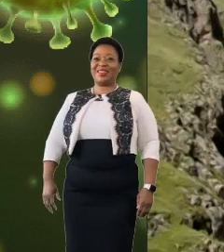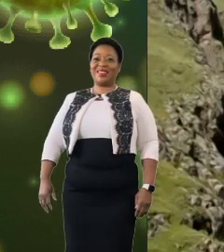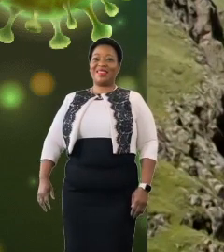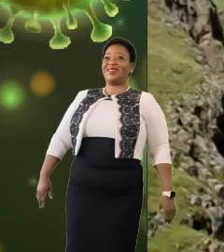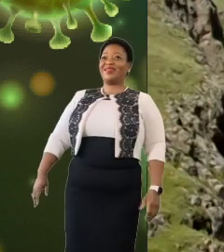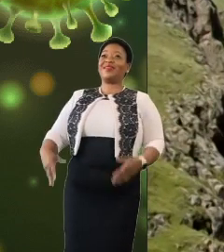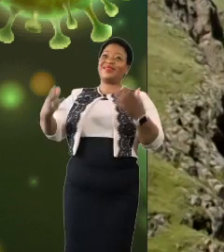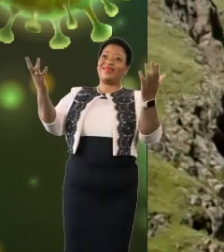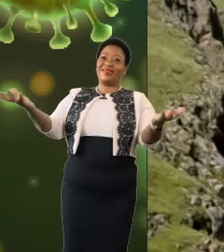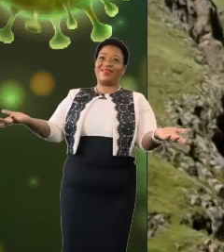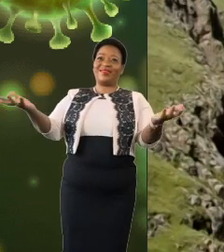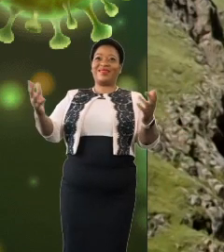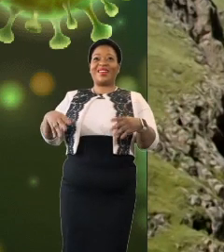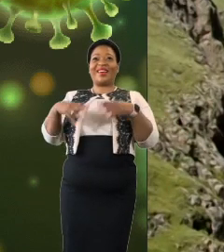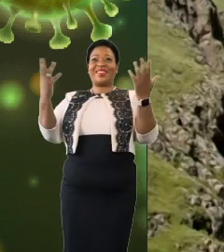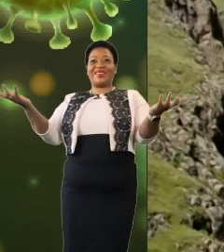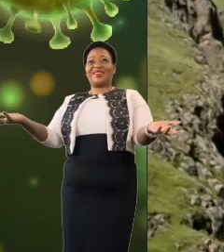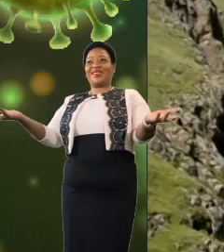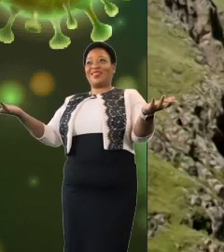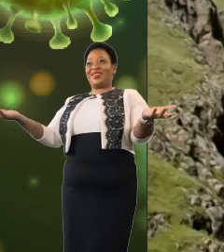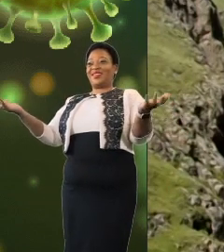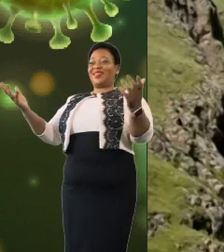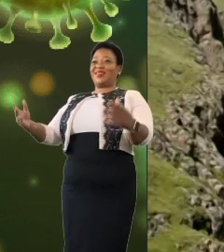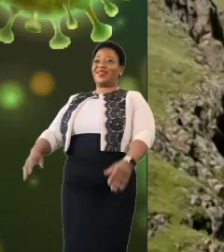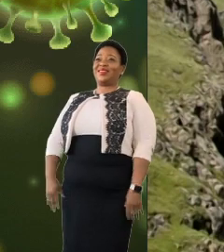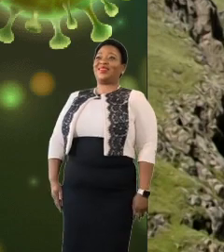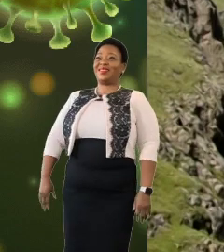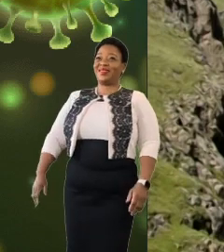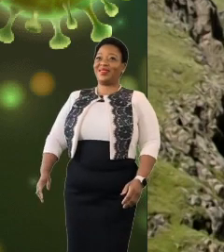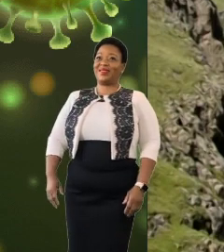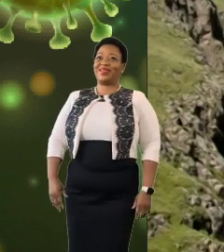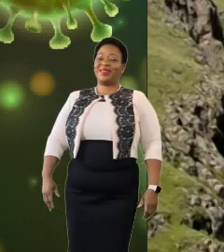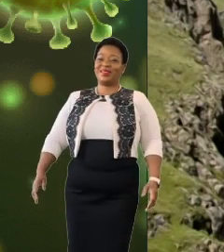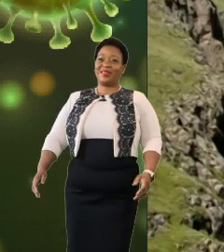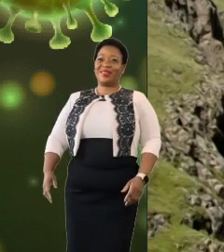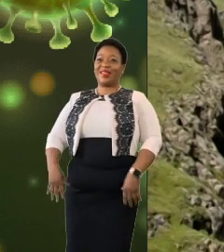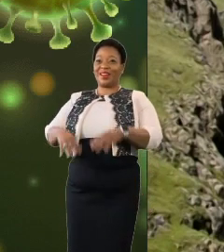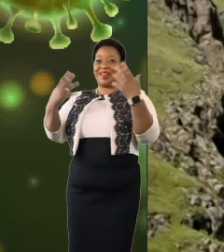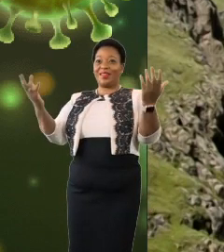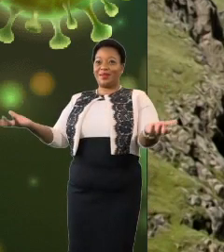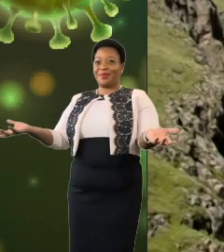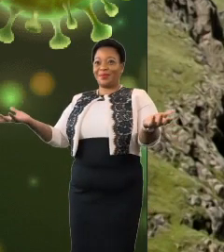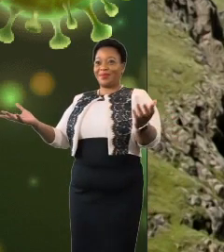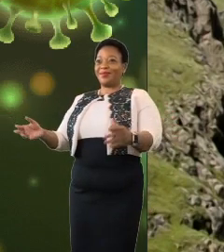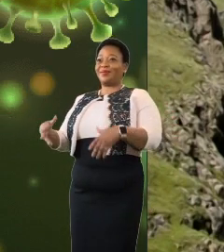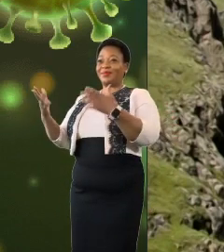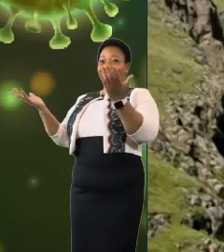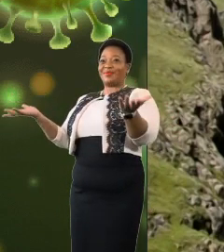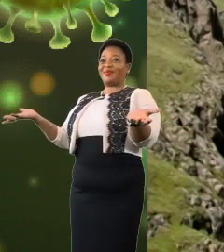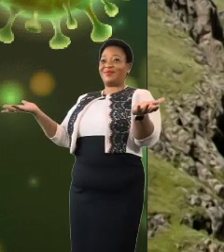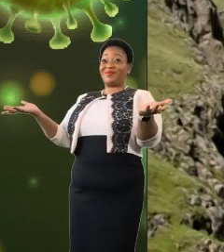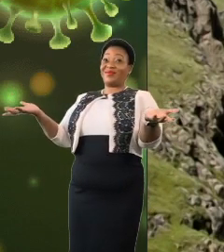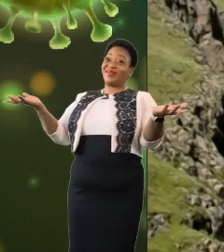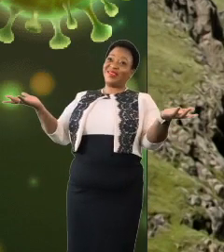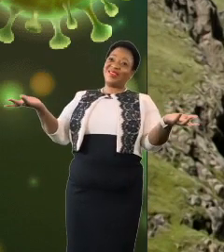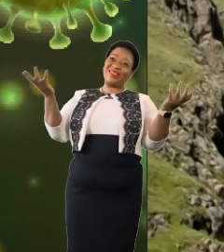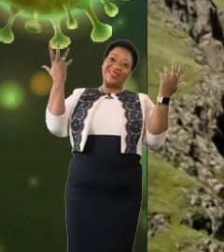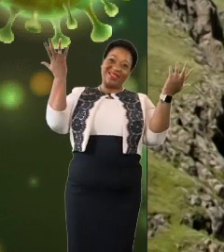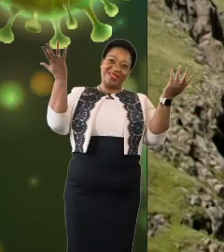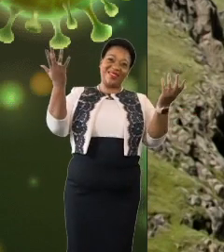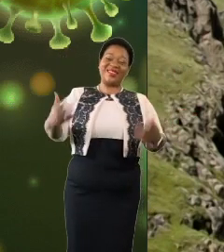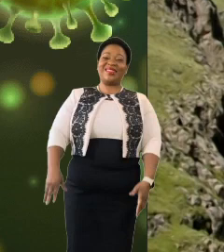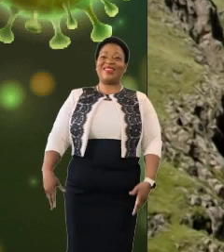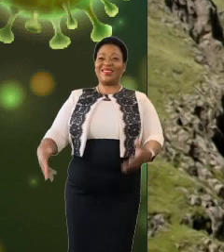of ways that we can get that done. So I think that's it from my side. For now, I'm not